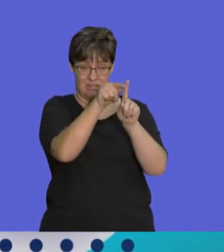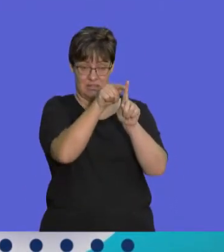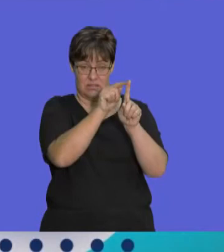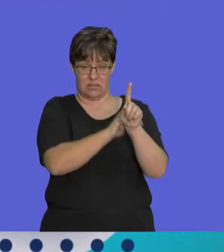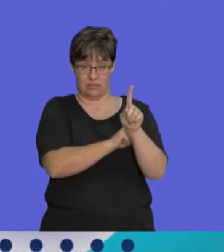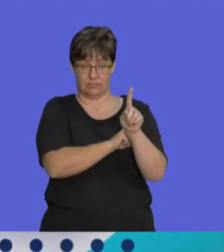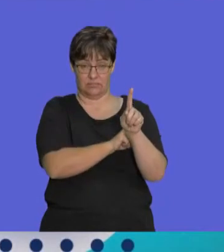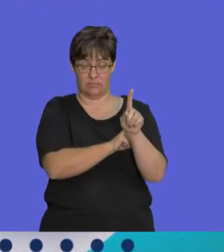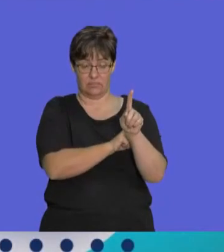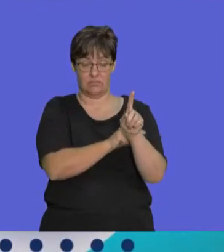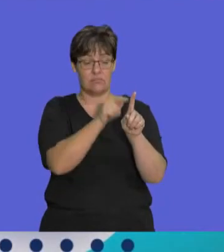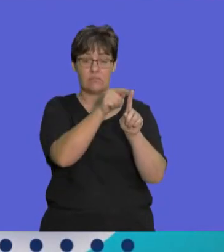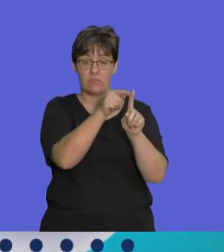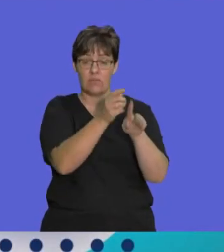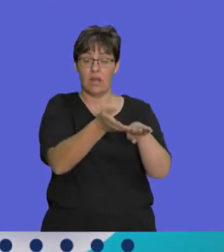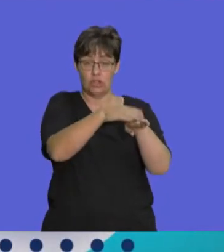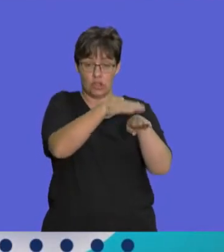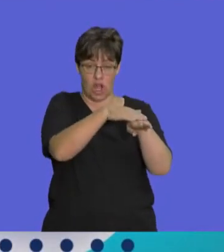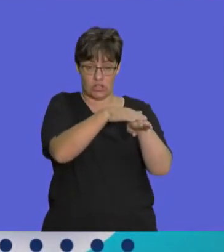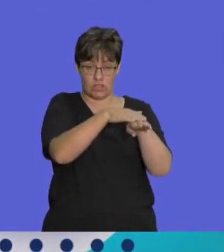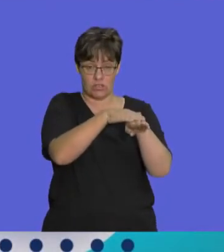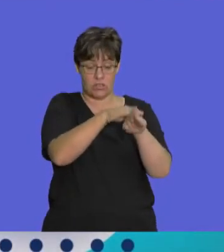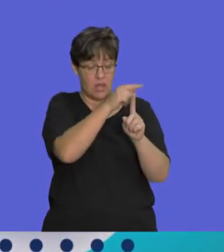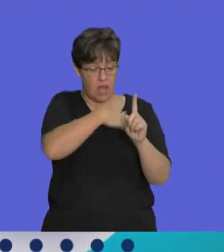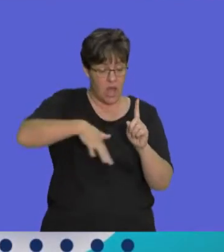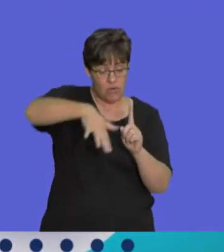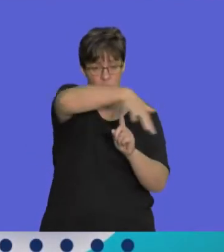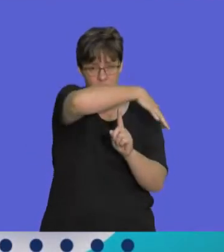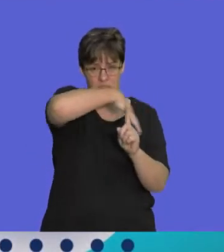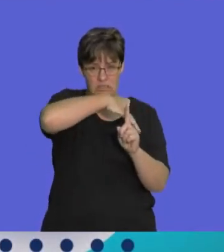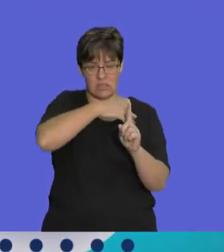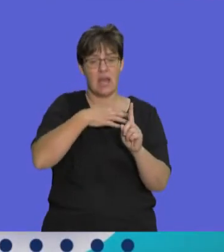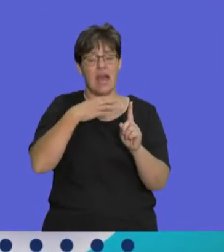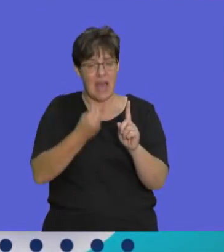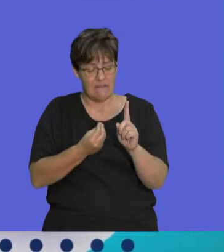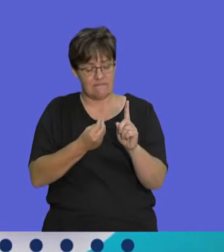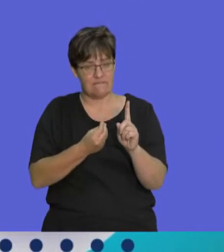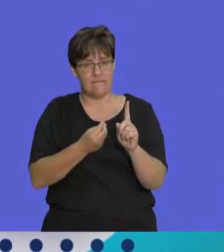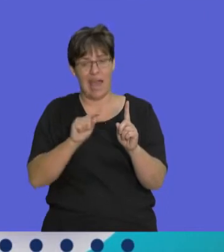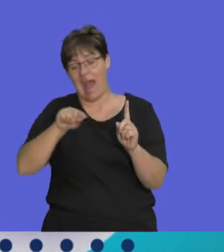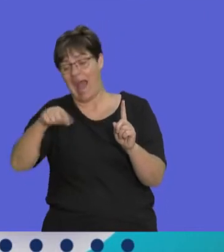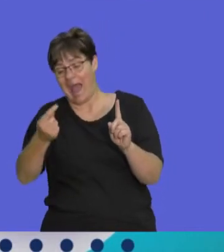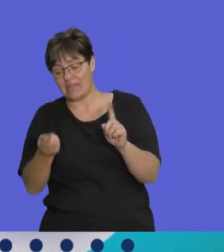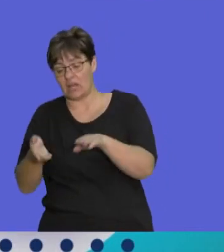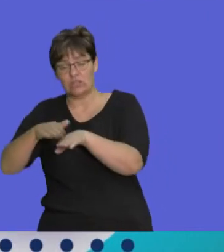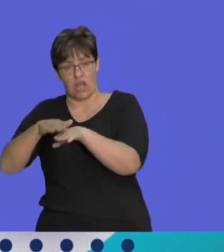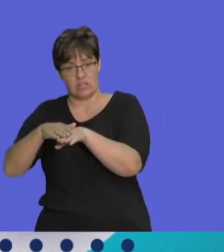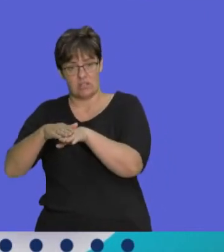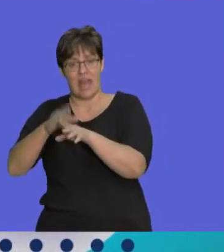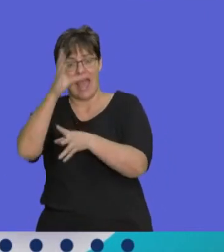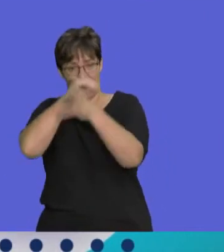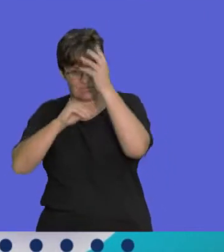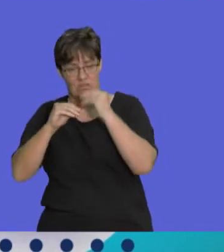immediately know that, okay, as long as it's a charged particle, around it, there's this region wherein another charge